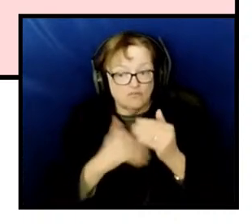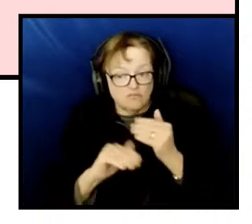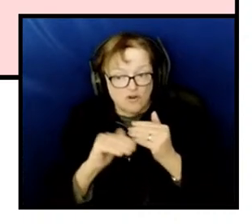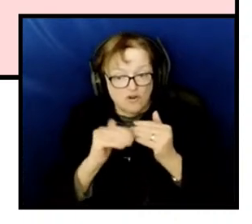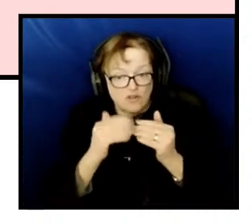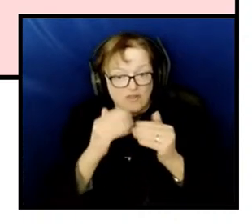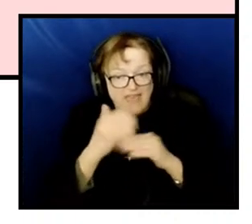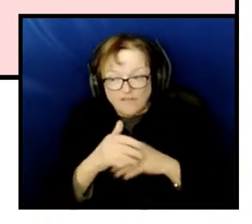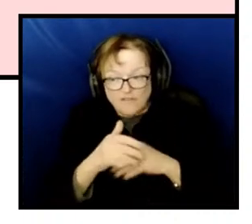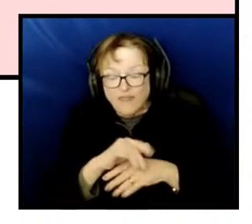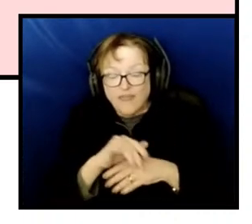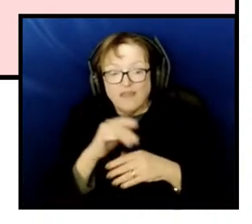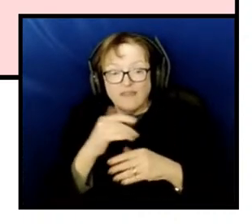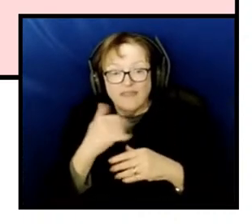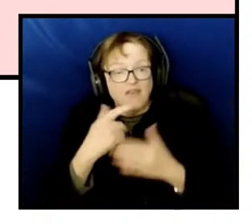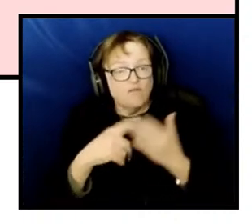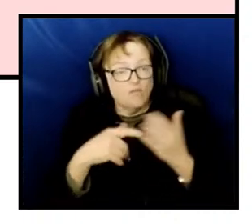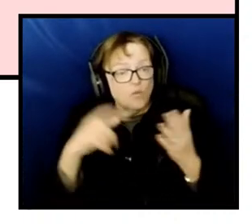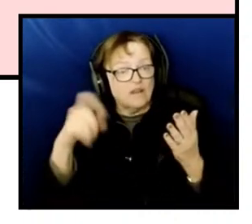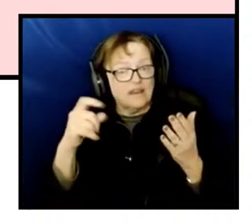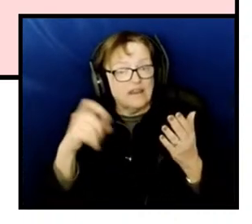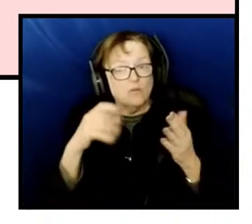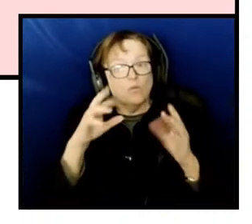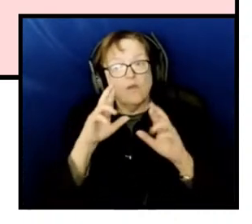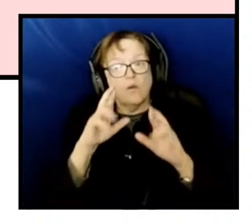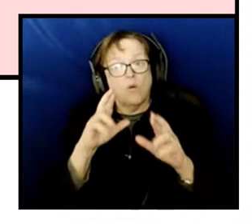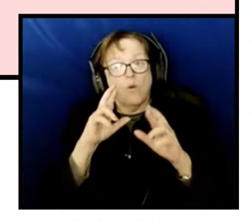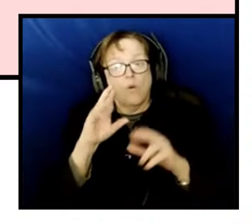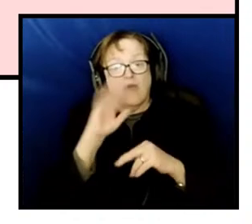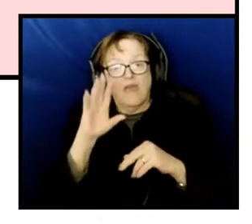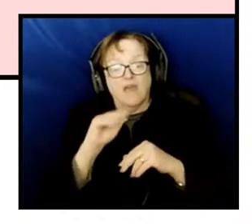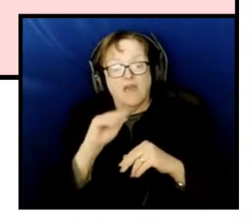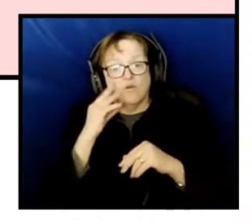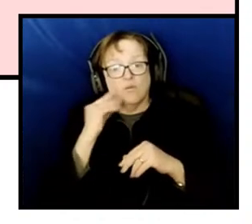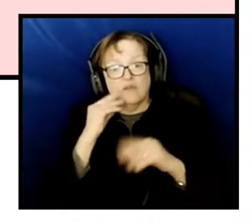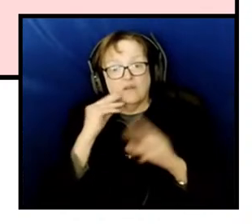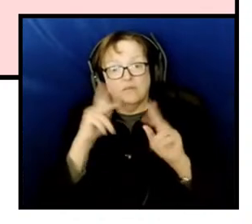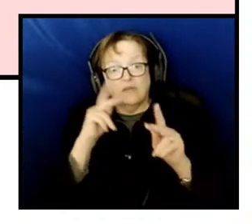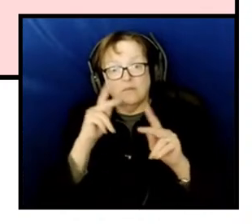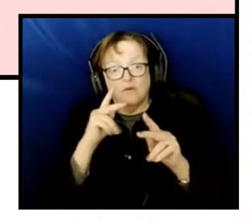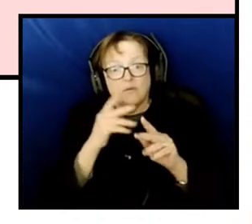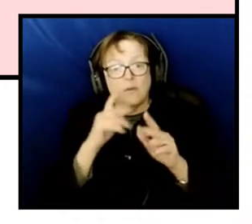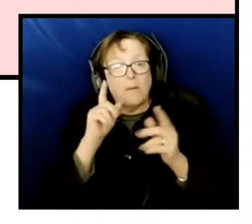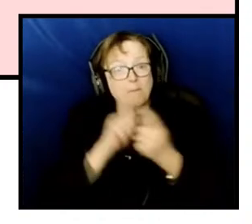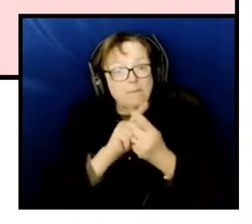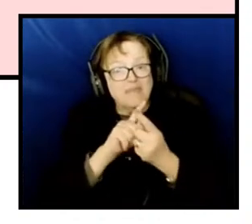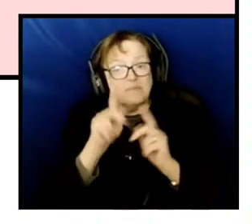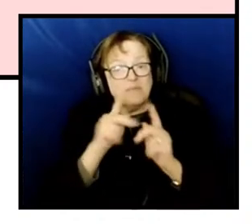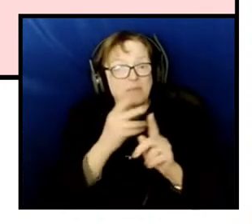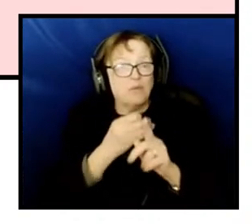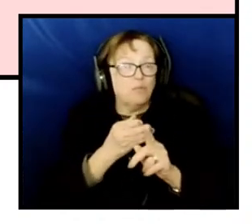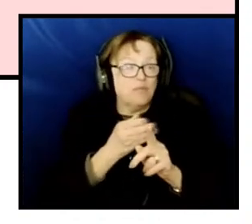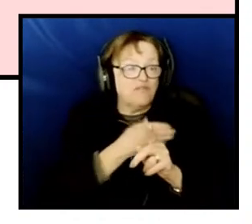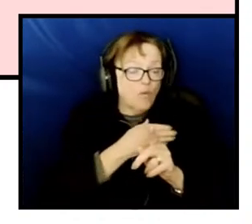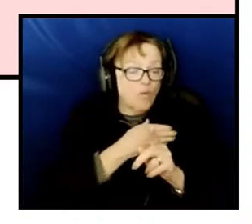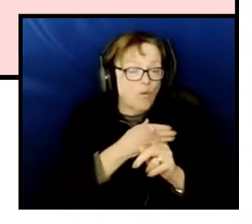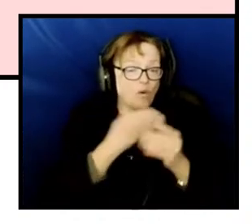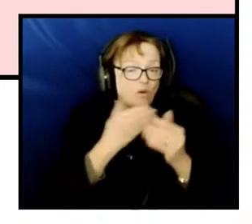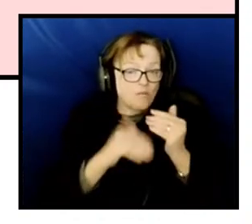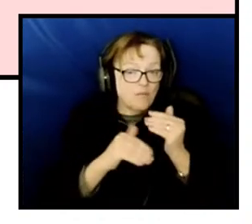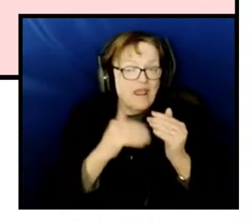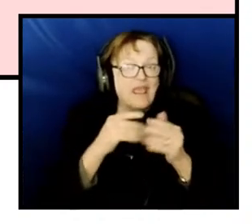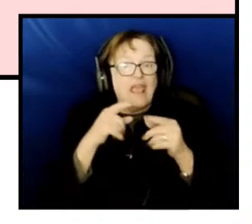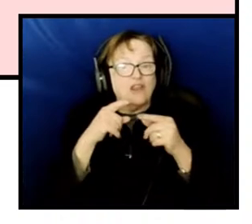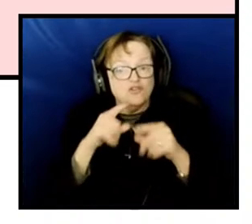what they need. It is our hope that Afro Peach will meet people before they're even postpartum and when they are postpartum, so that